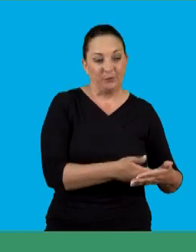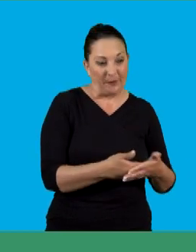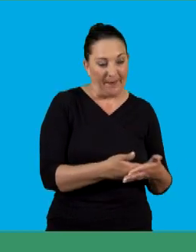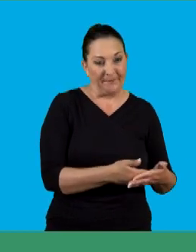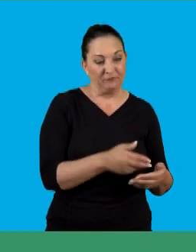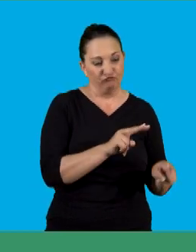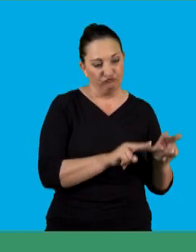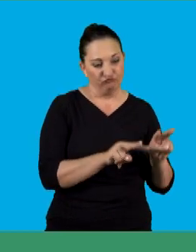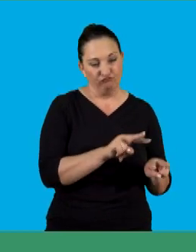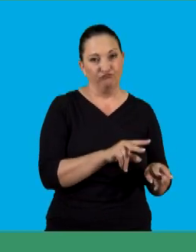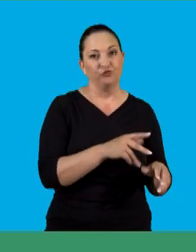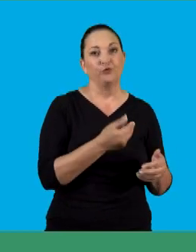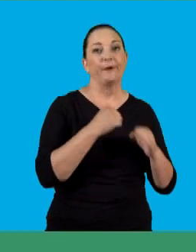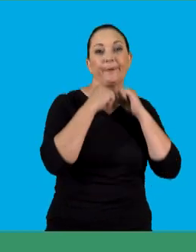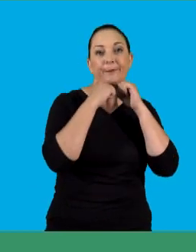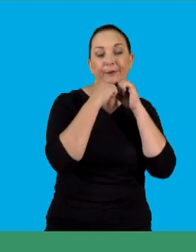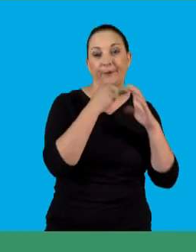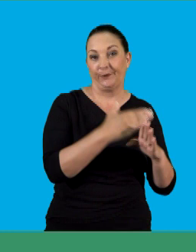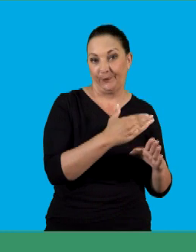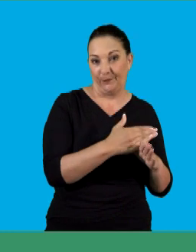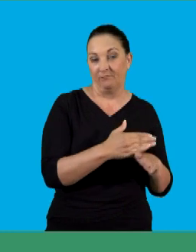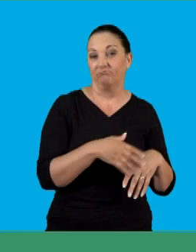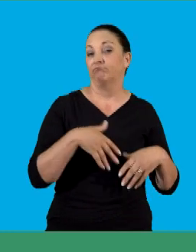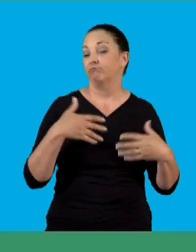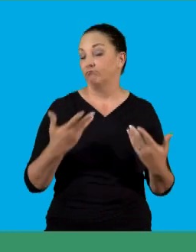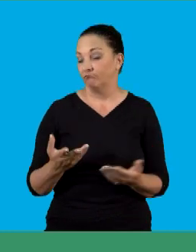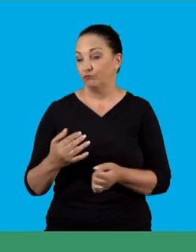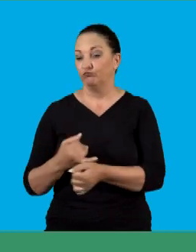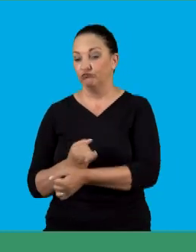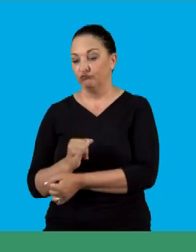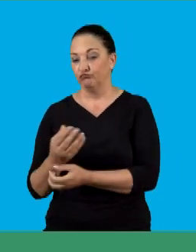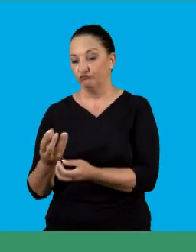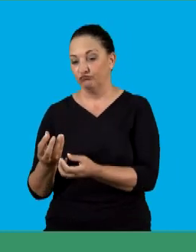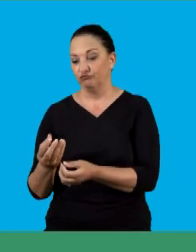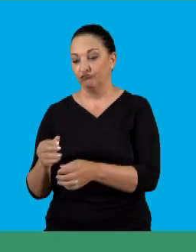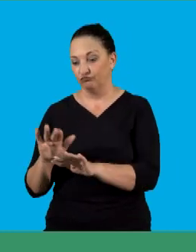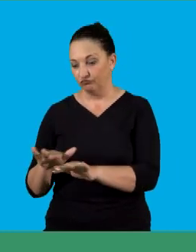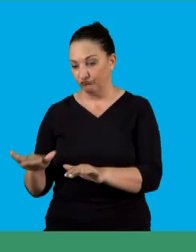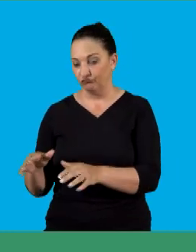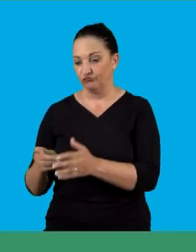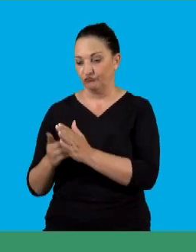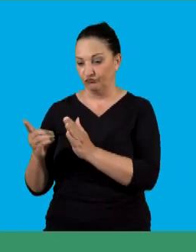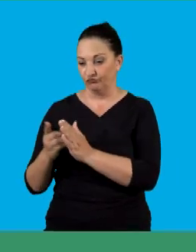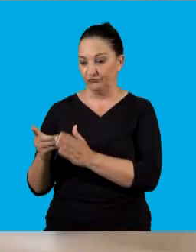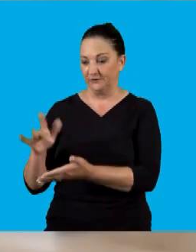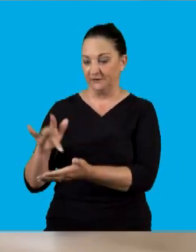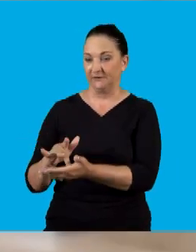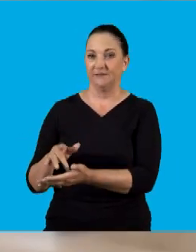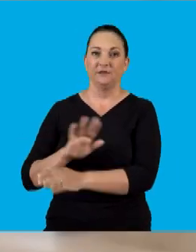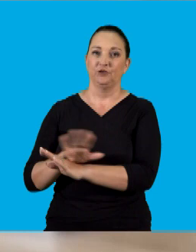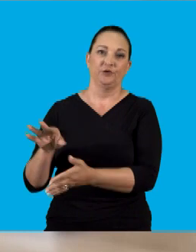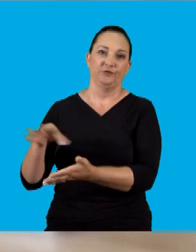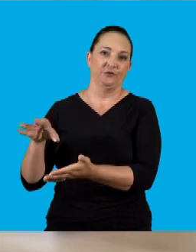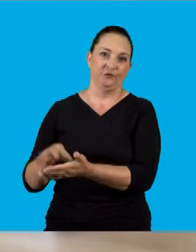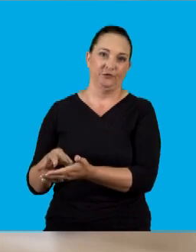babies while the parents are at work. And you'd also find that there are also early childhood development centers whereby they are not registered.